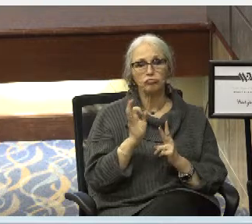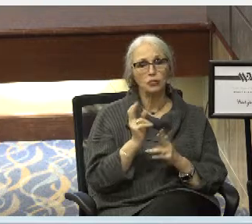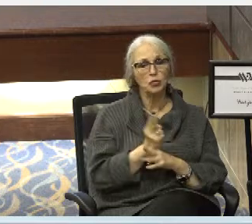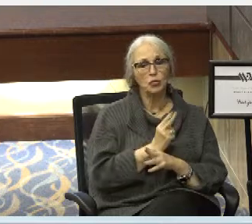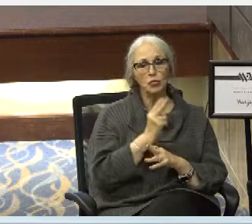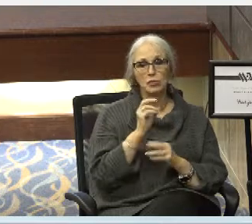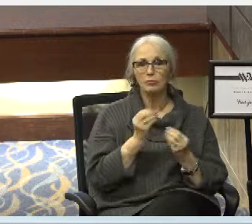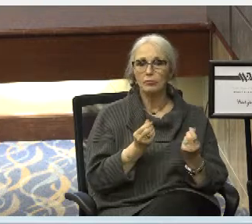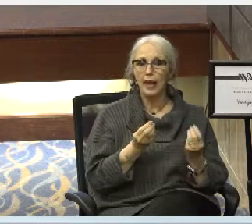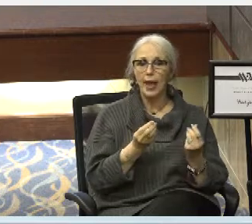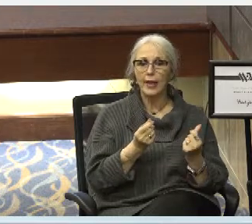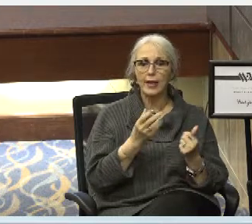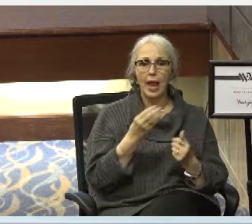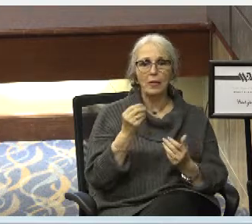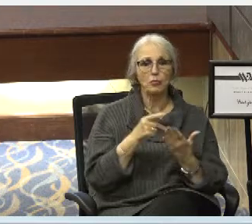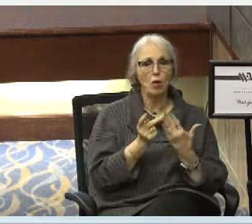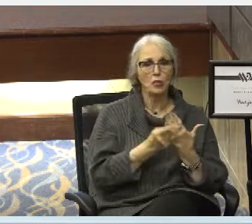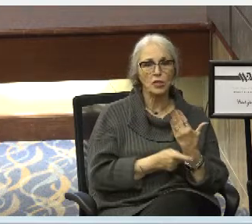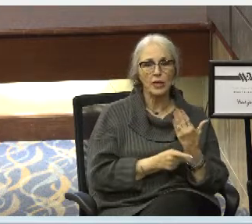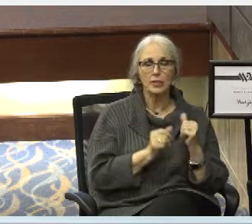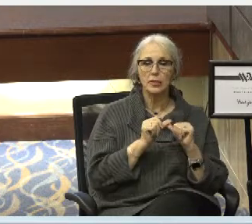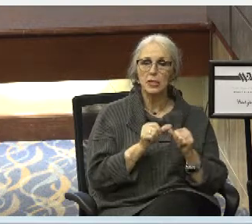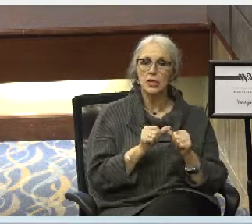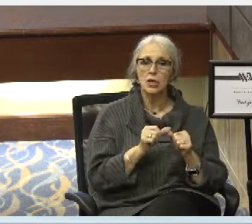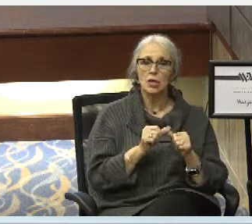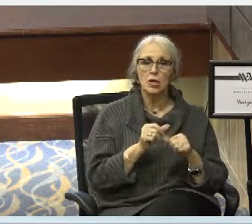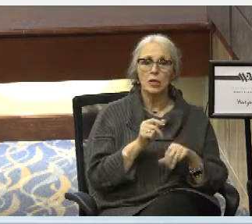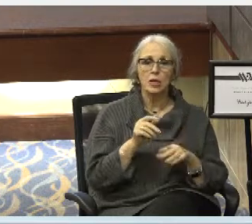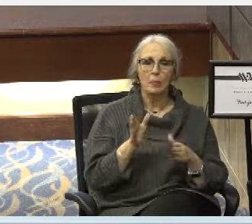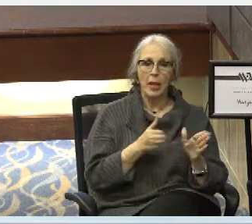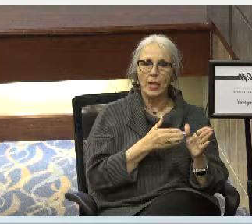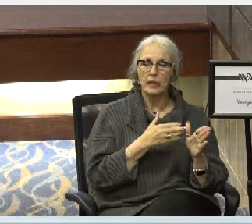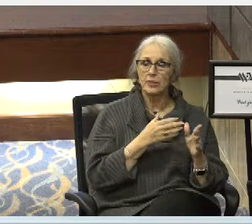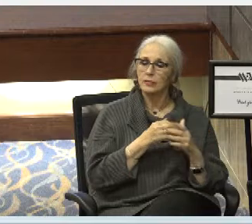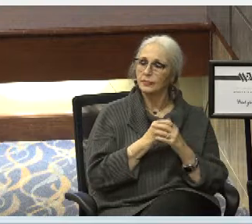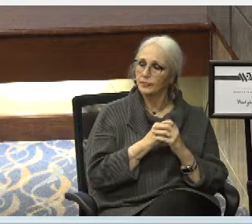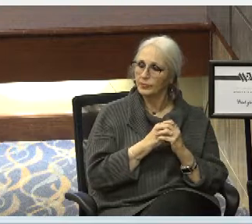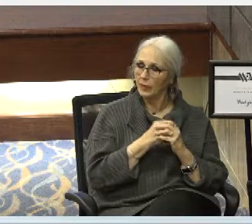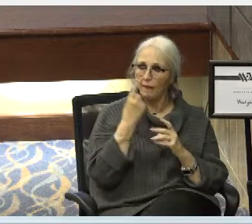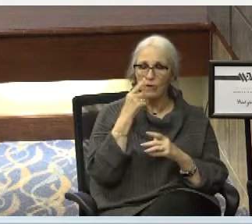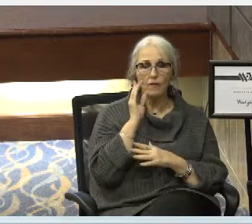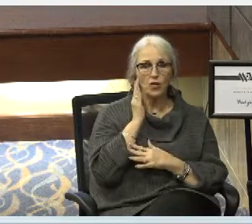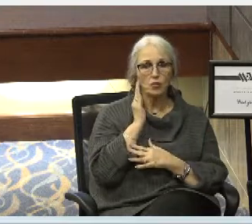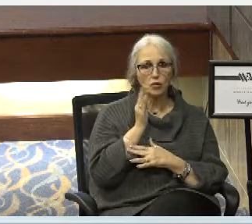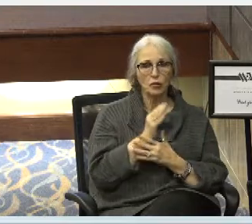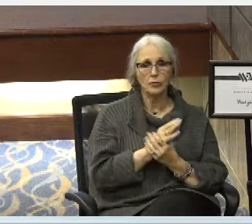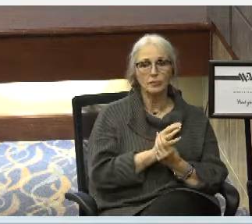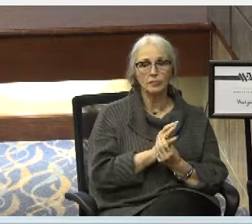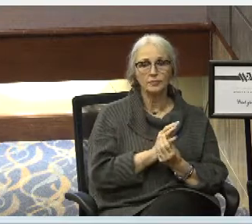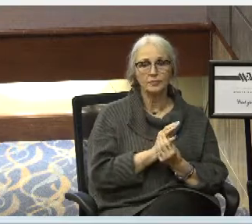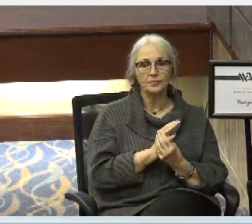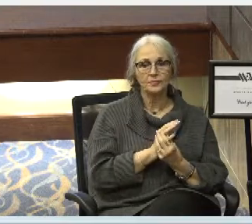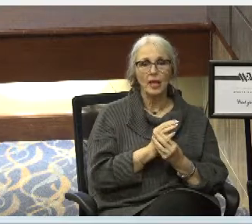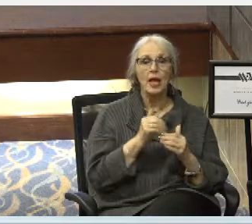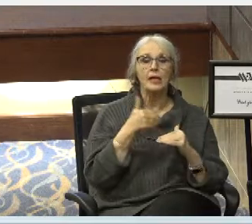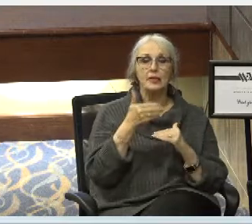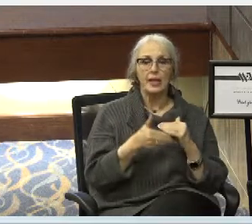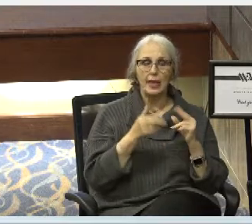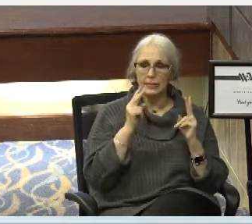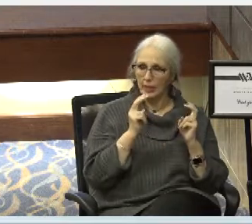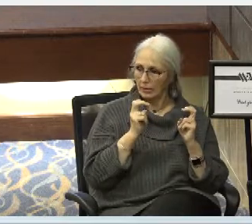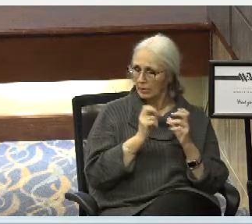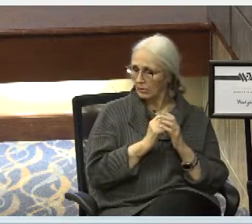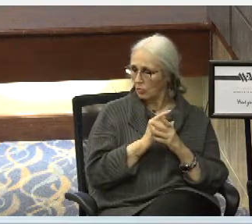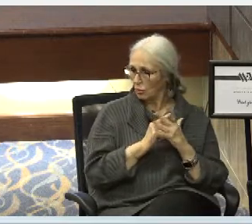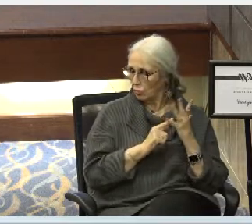land, and that the project includes planning to minimize harm to the parkland in the future. The next item is... One